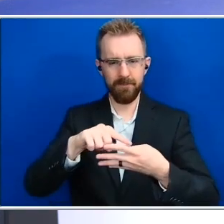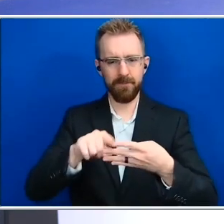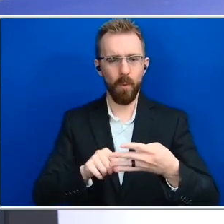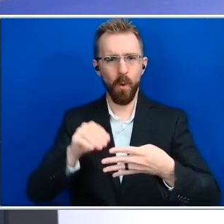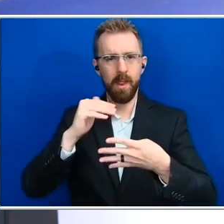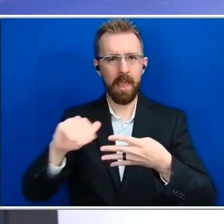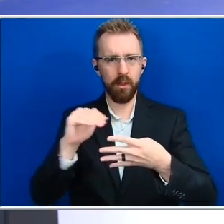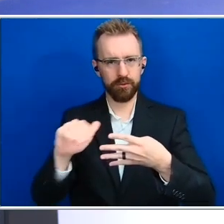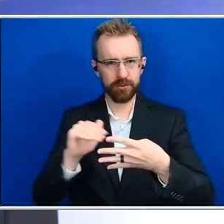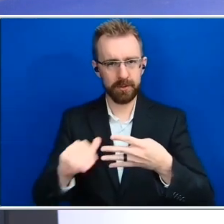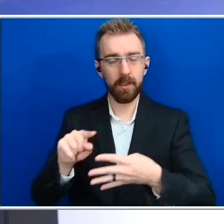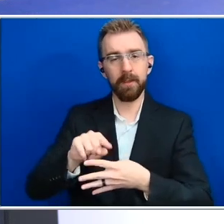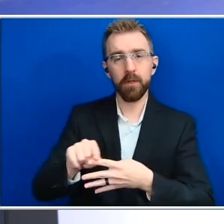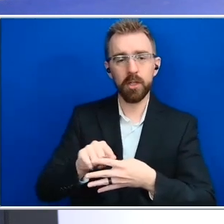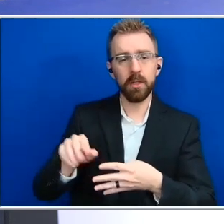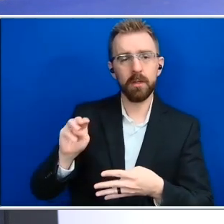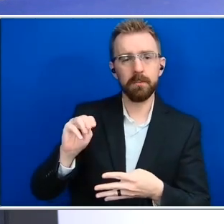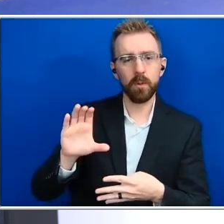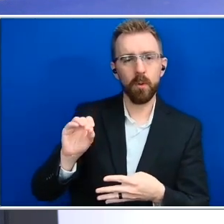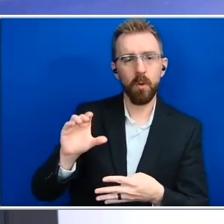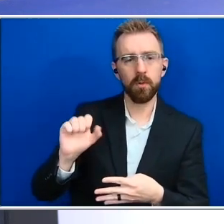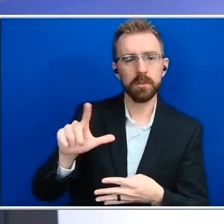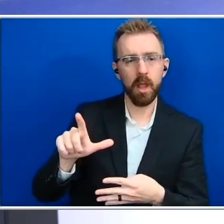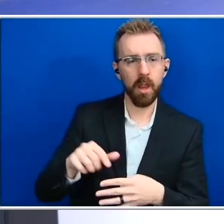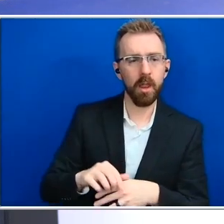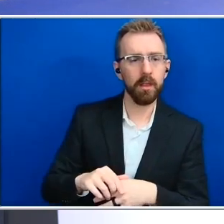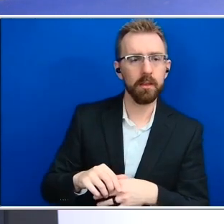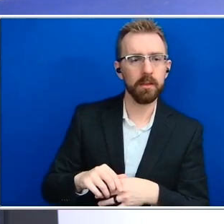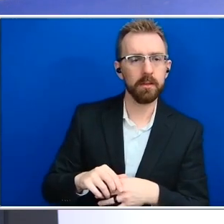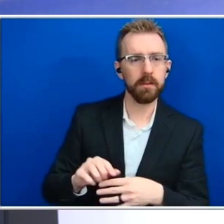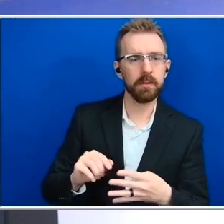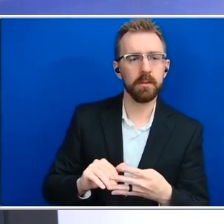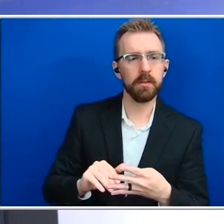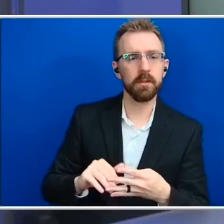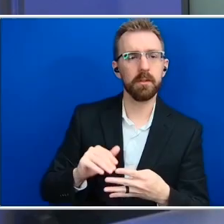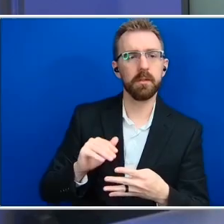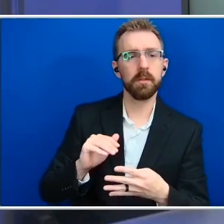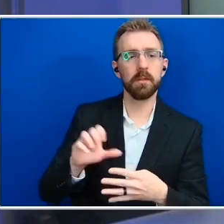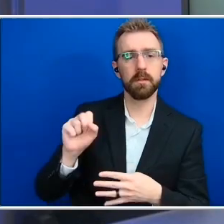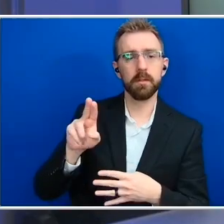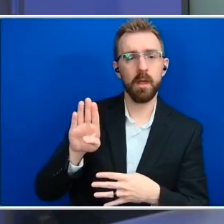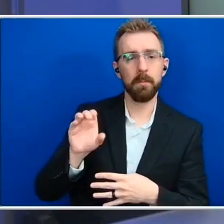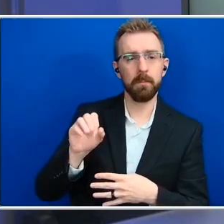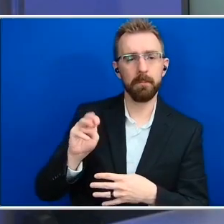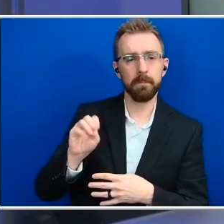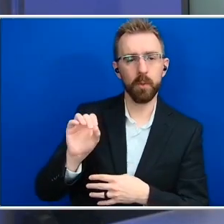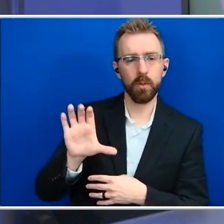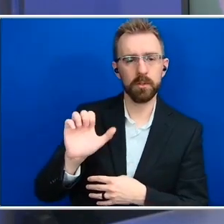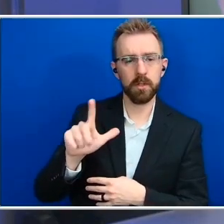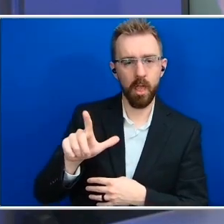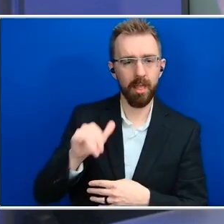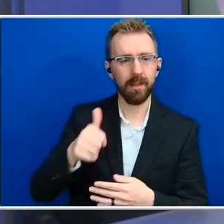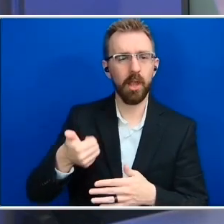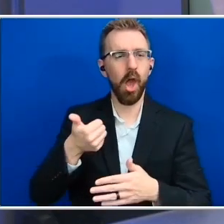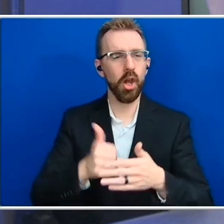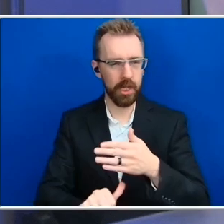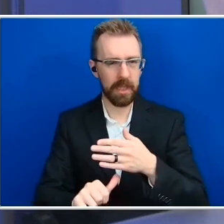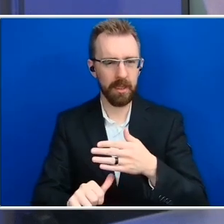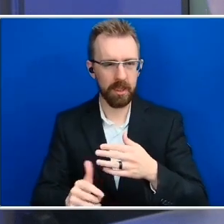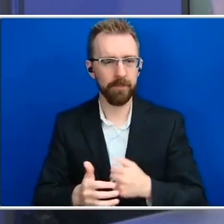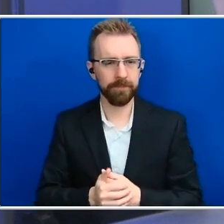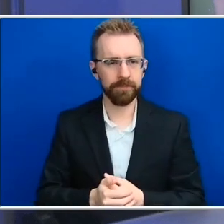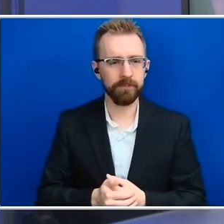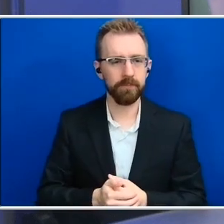is mucosa. The second layer is submucosa. Submucosa means underneath of the mucosa. The third layer is